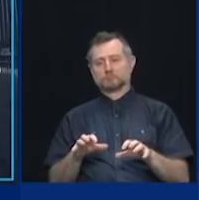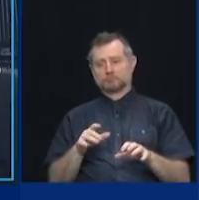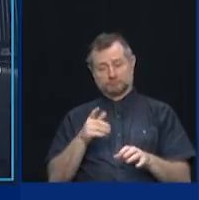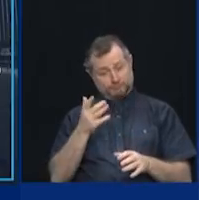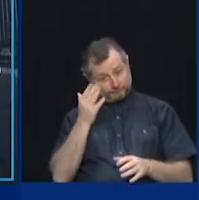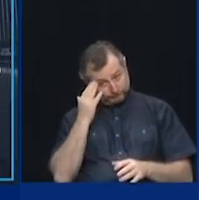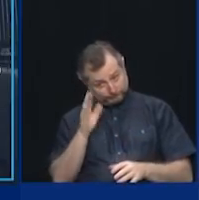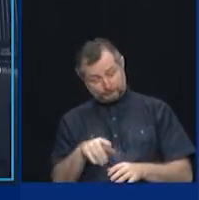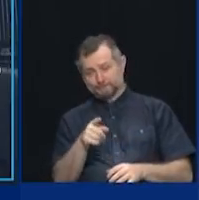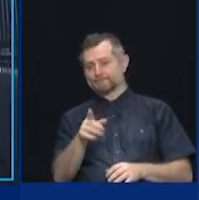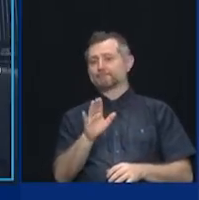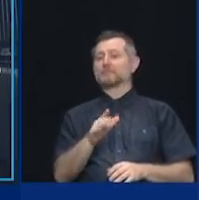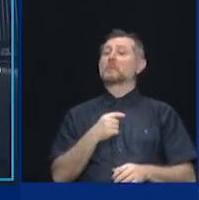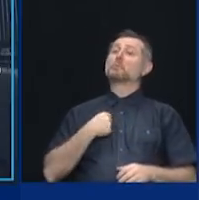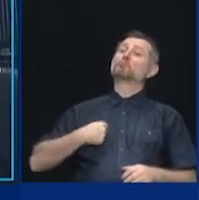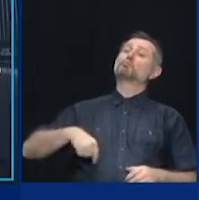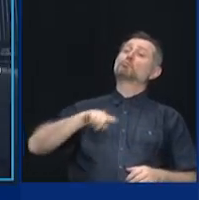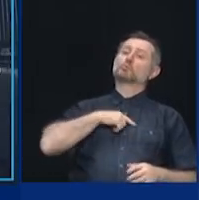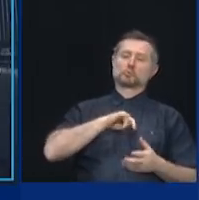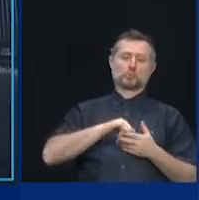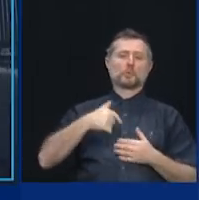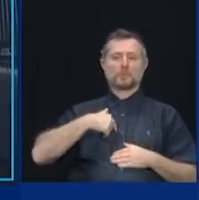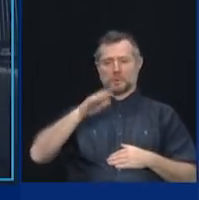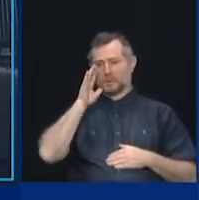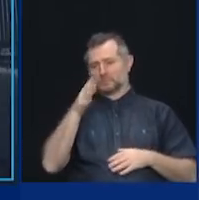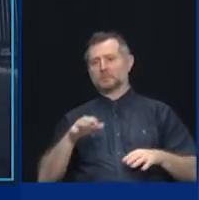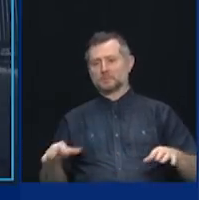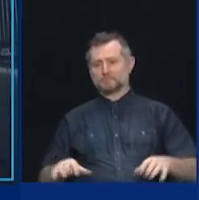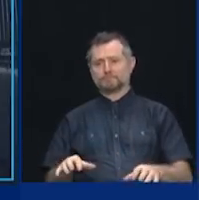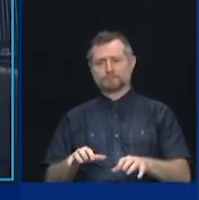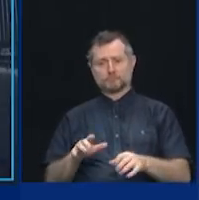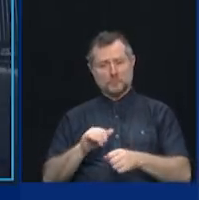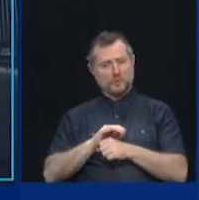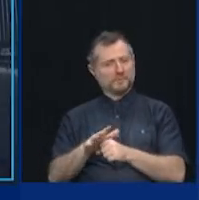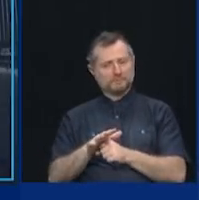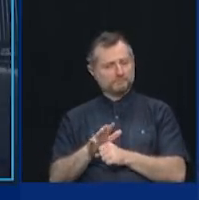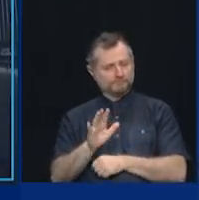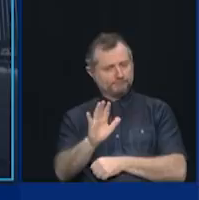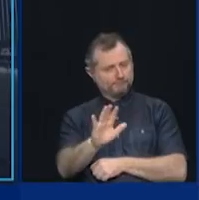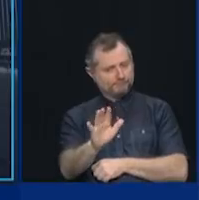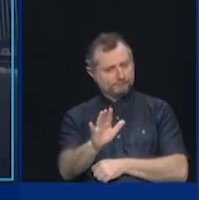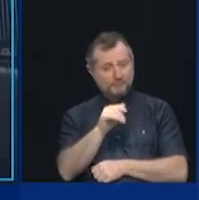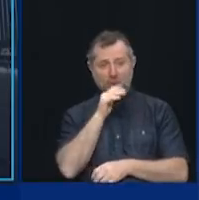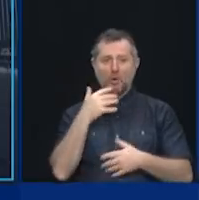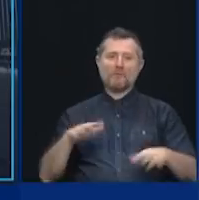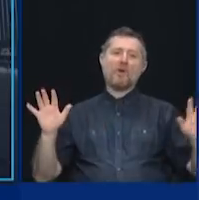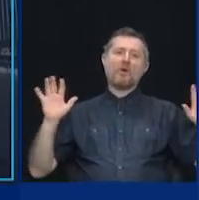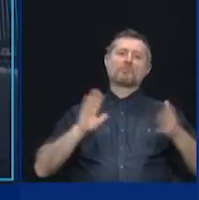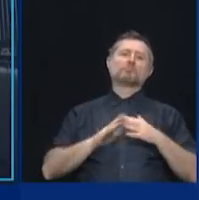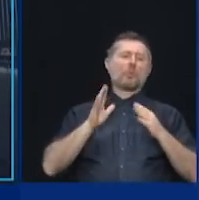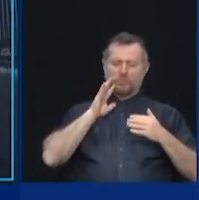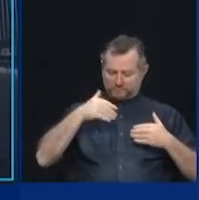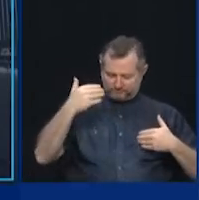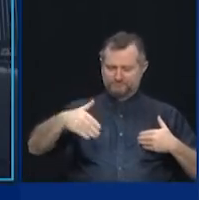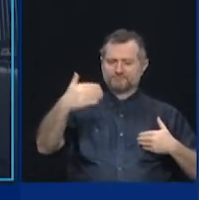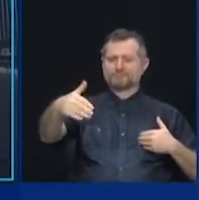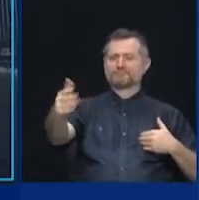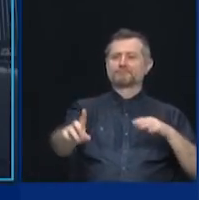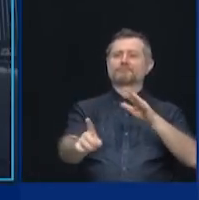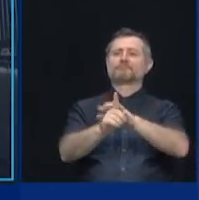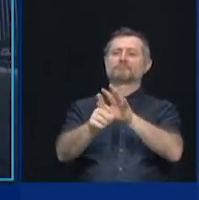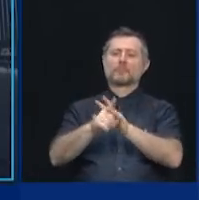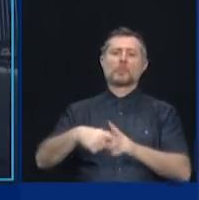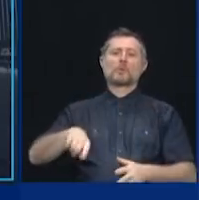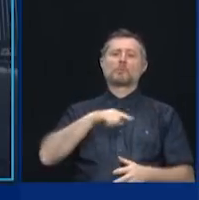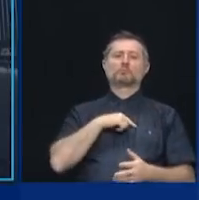do something about it because COVID was not the last time. And we owe it to our essential workers